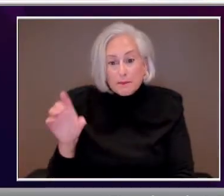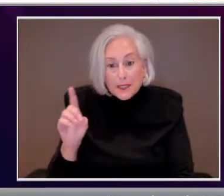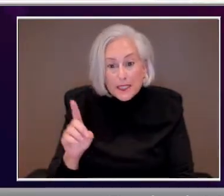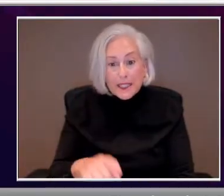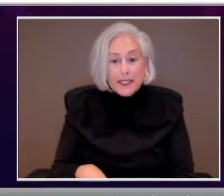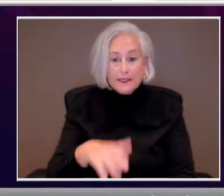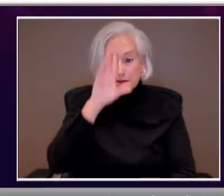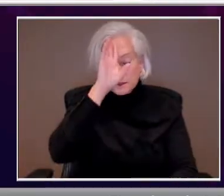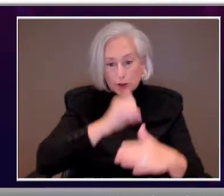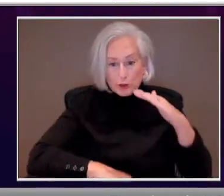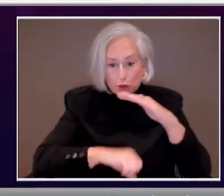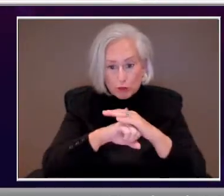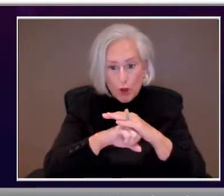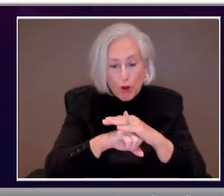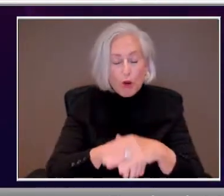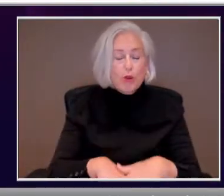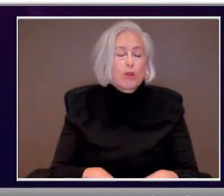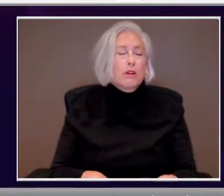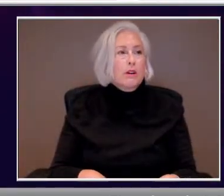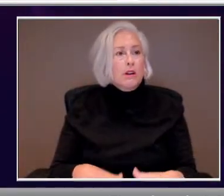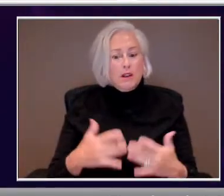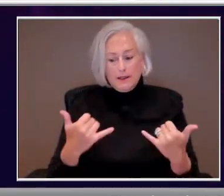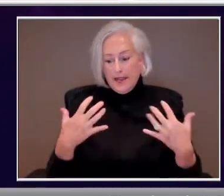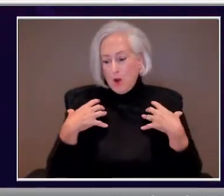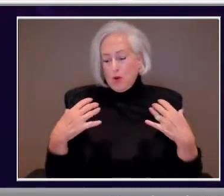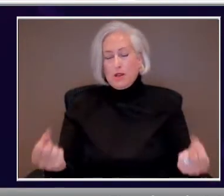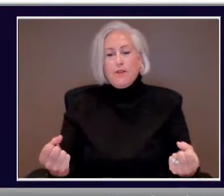recovery. How are you feeling today physically?